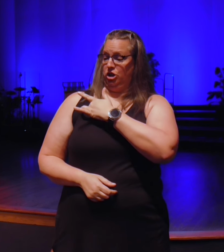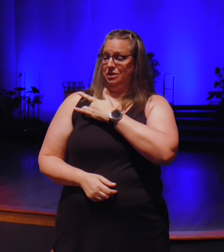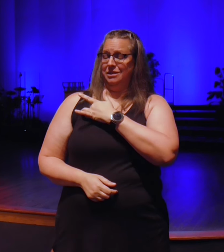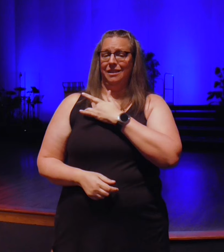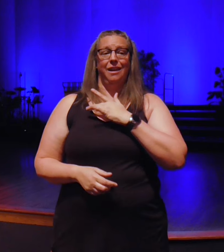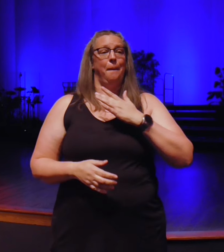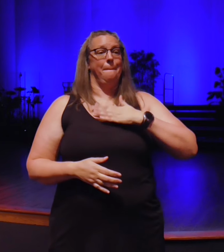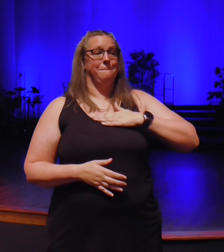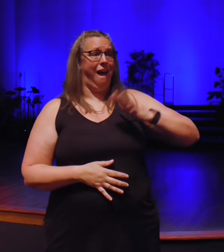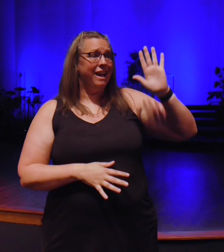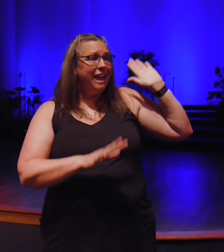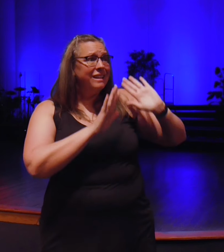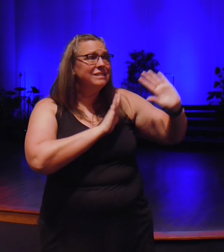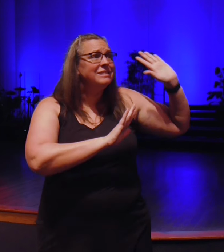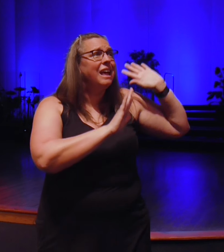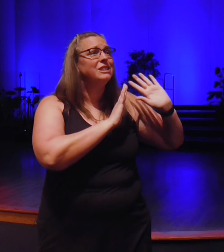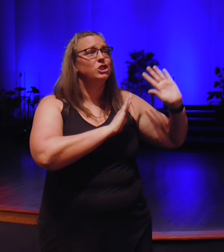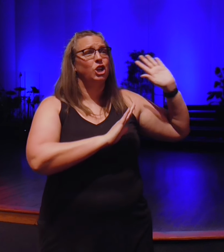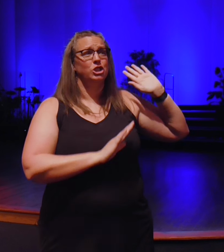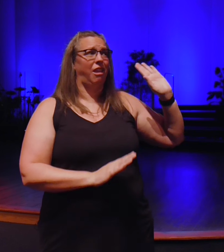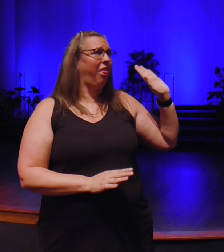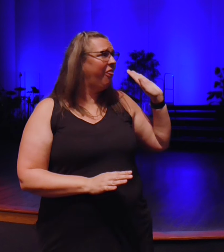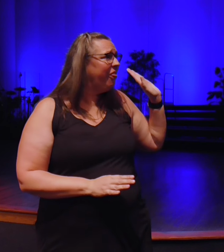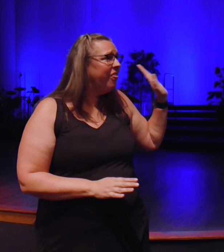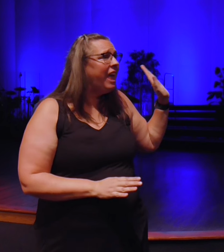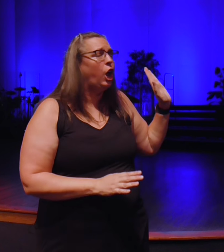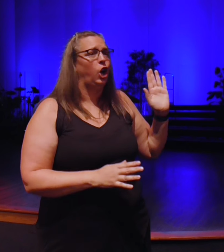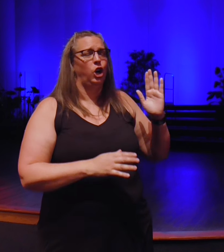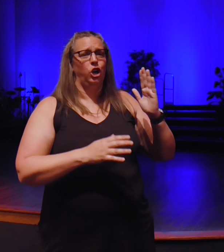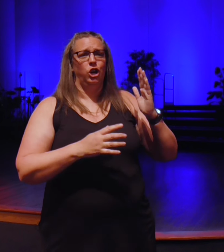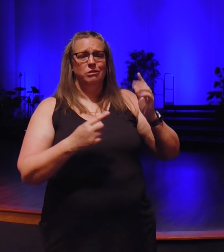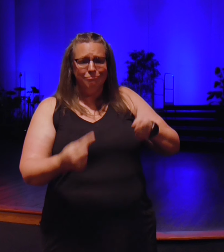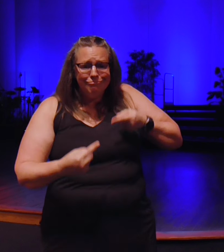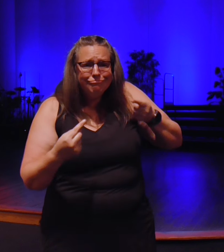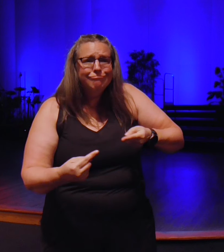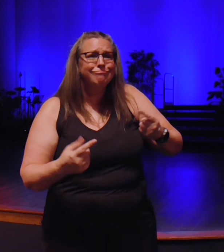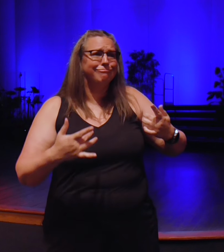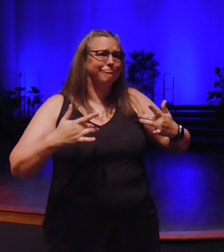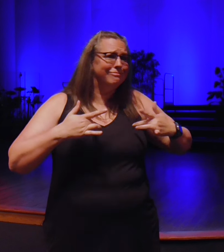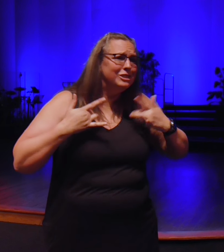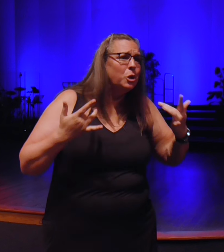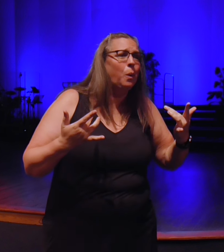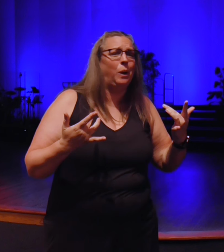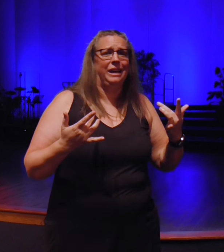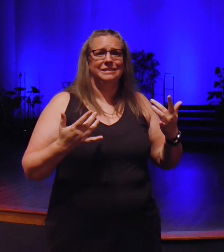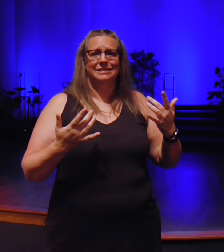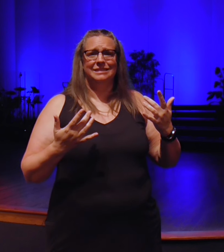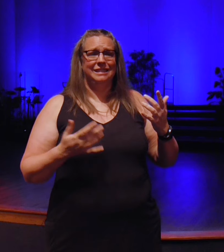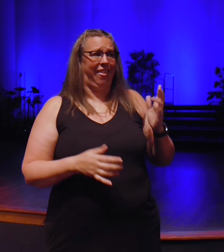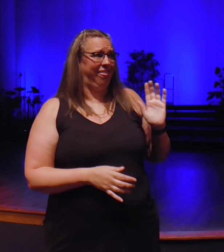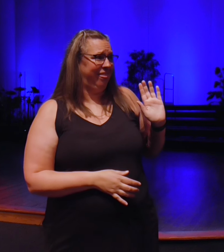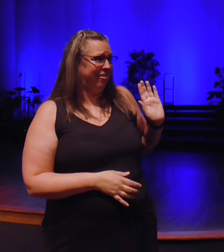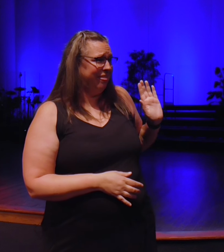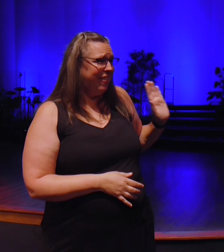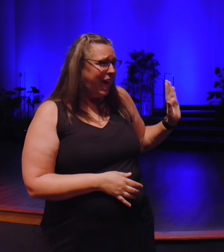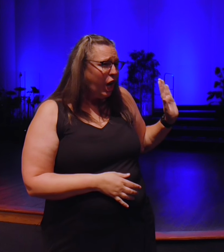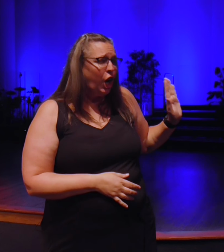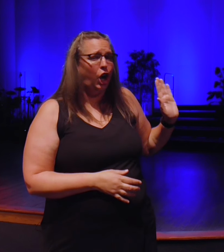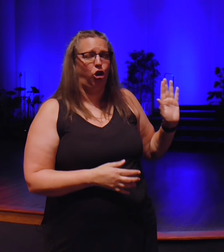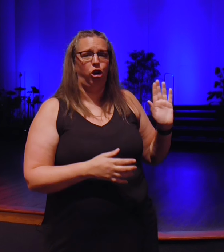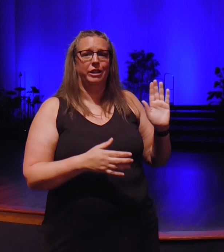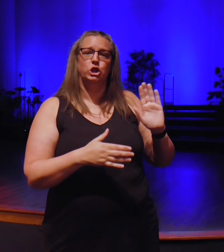ancestors, of their toils and tribulations, of their joy. It is the song of